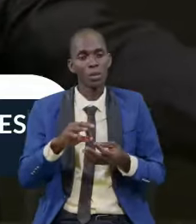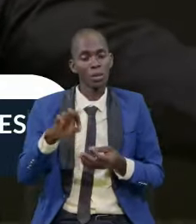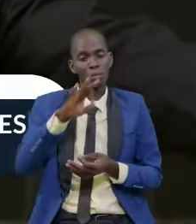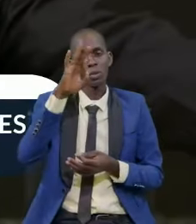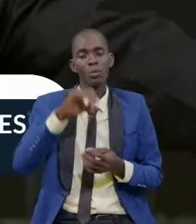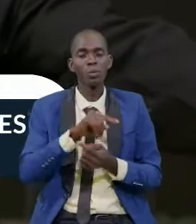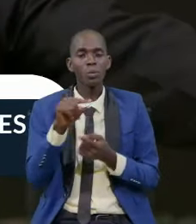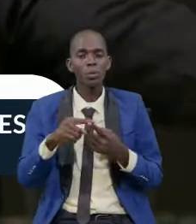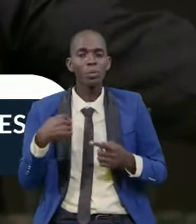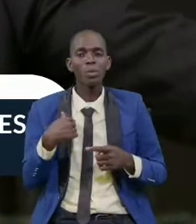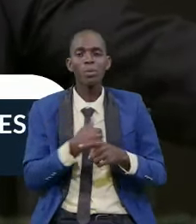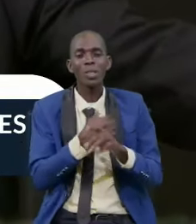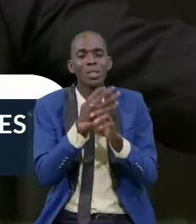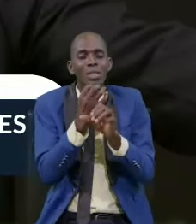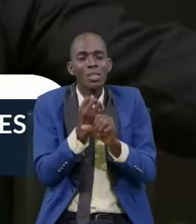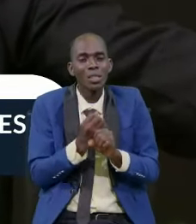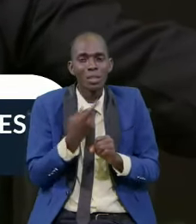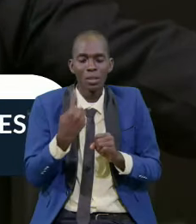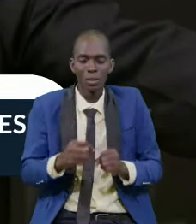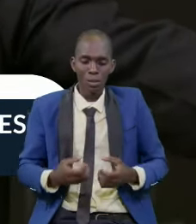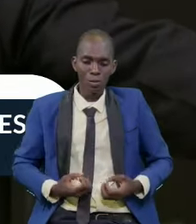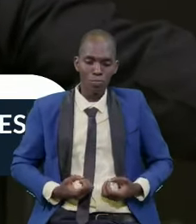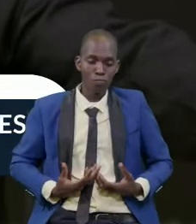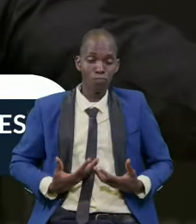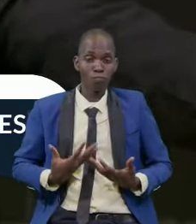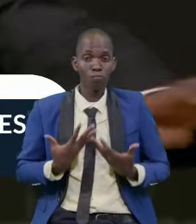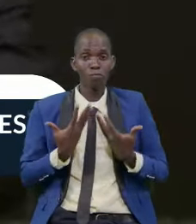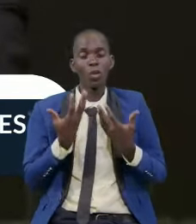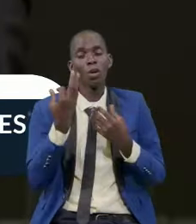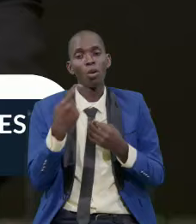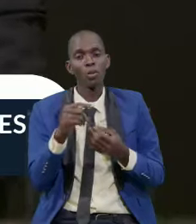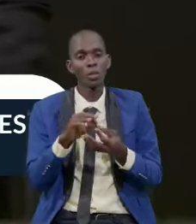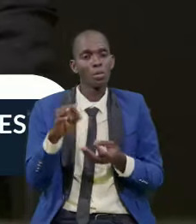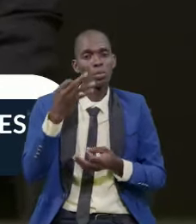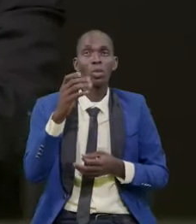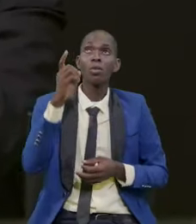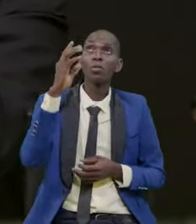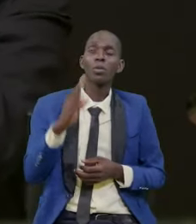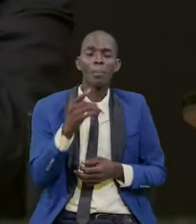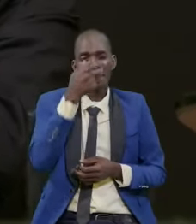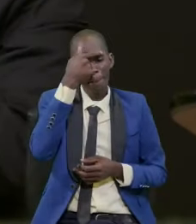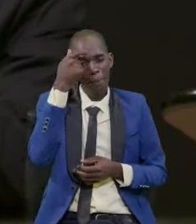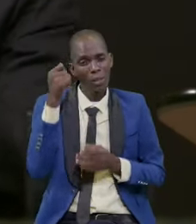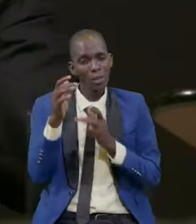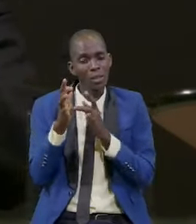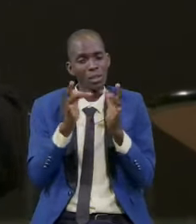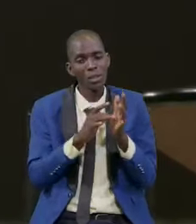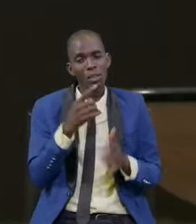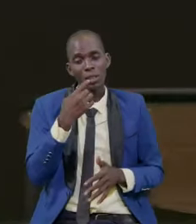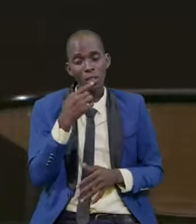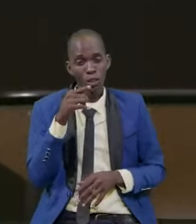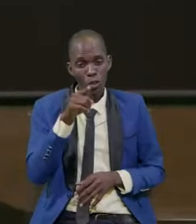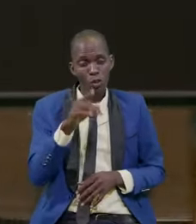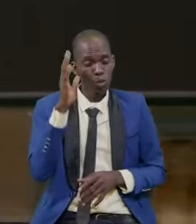we receive the inspiration of the Spirit of God, because Jesus said, "He shall